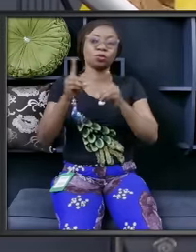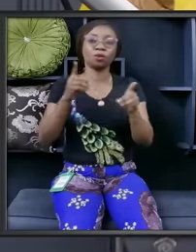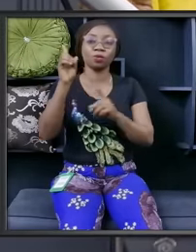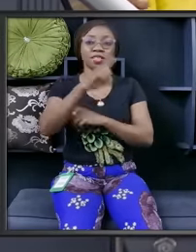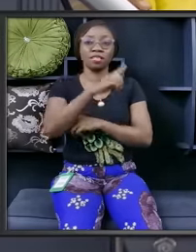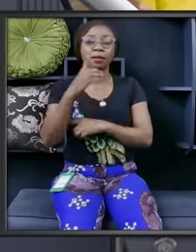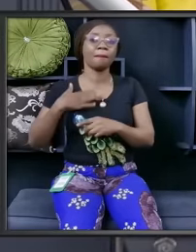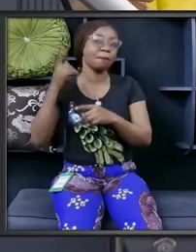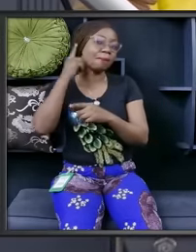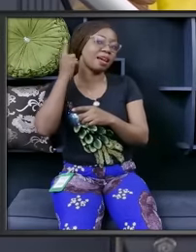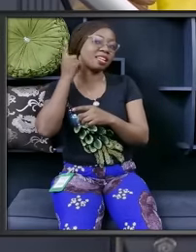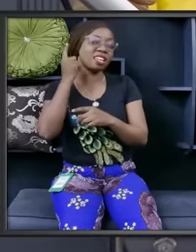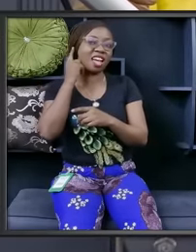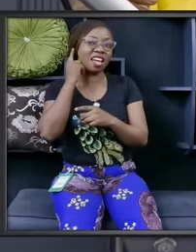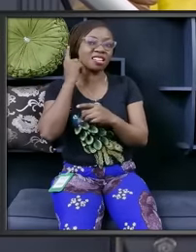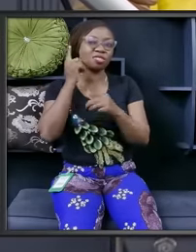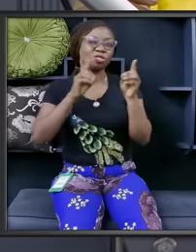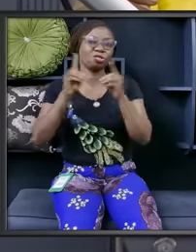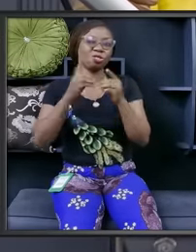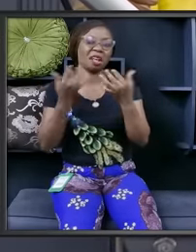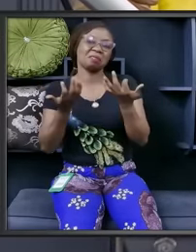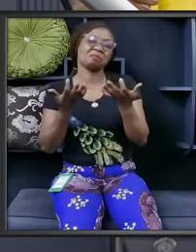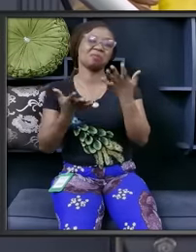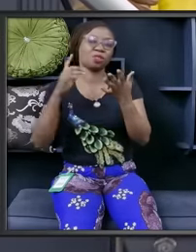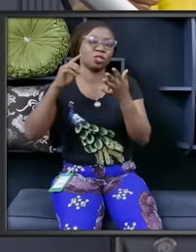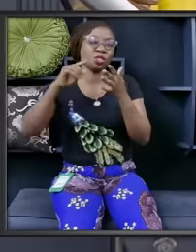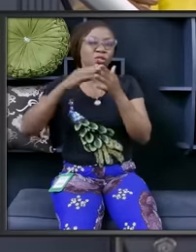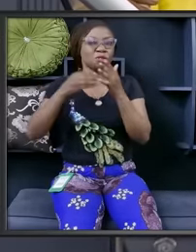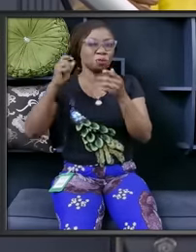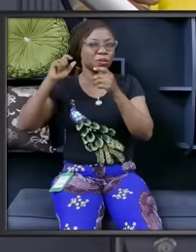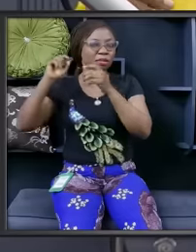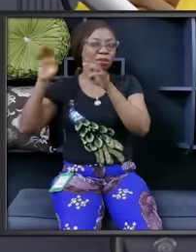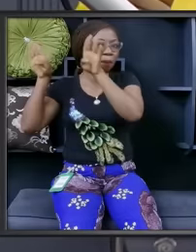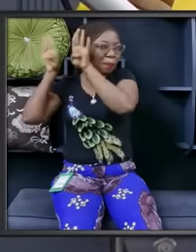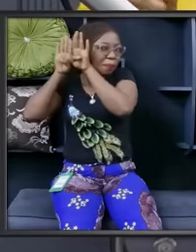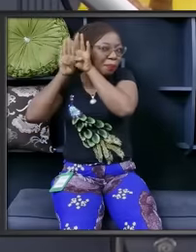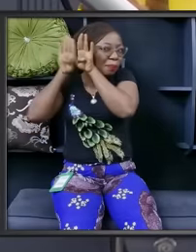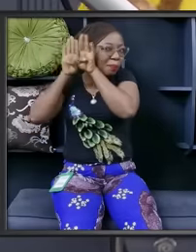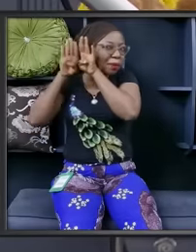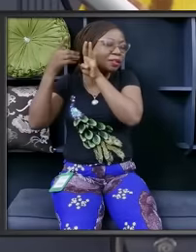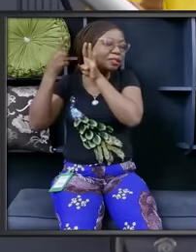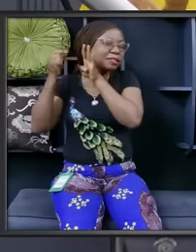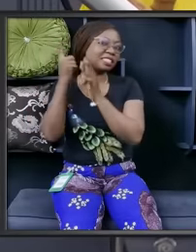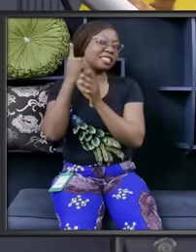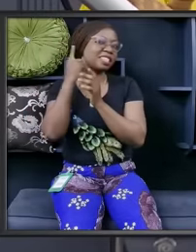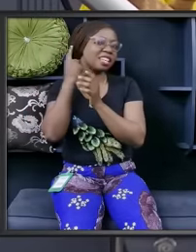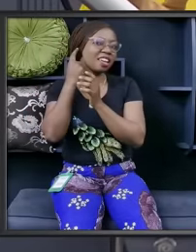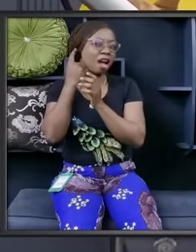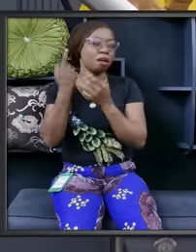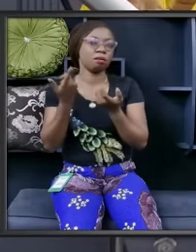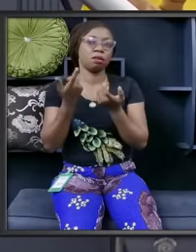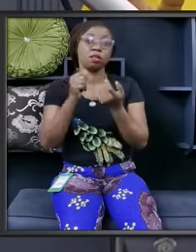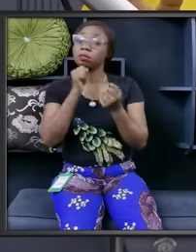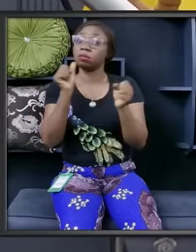My ear, it can't they do as if something they block the ear. Now, nobody say na magic